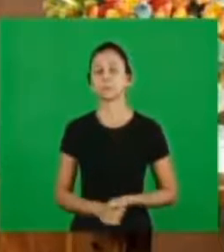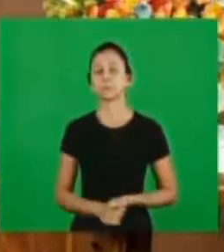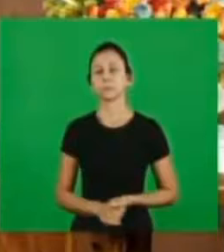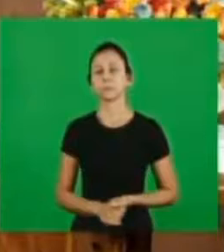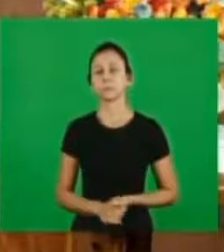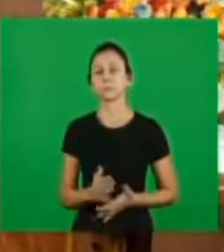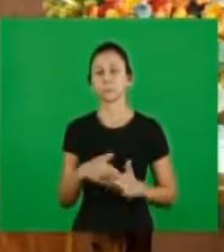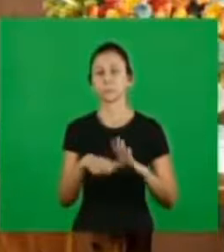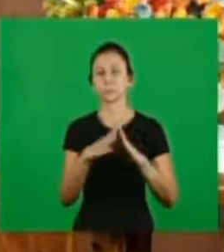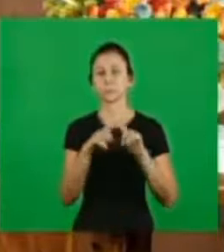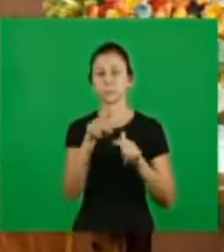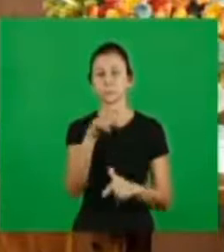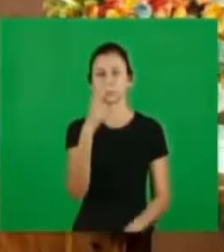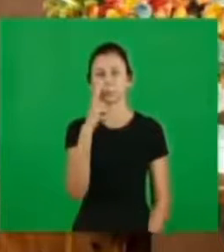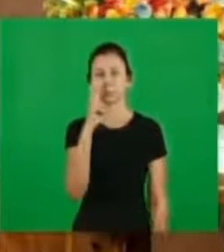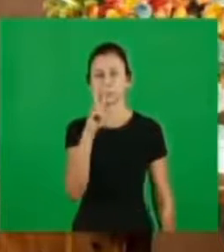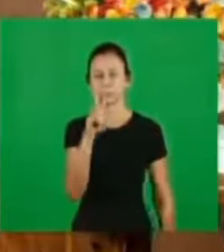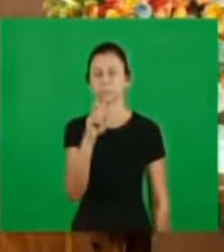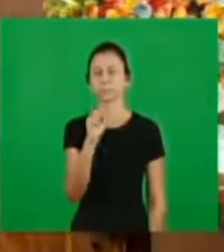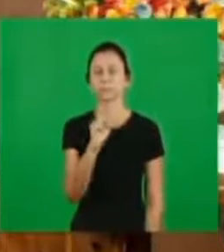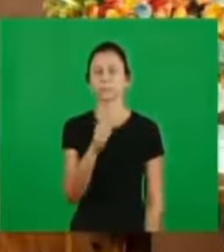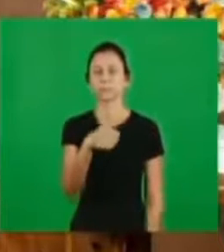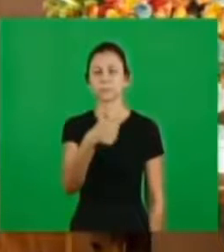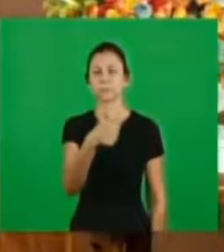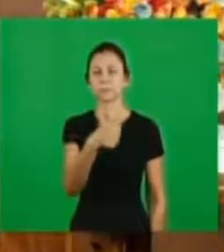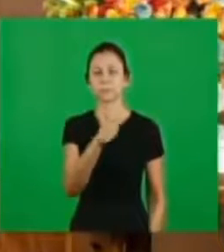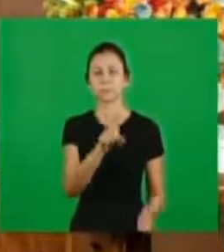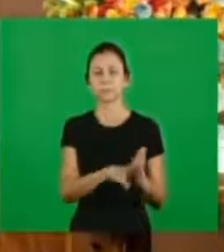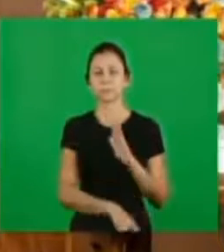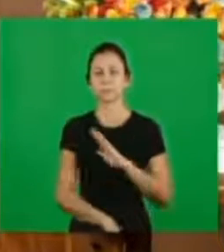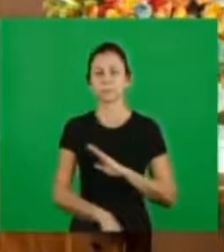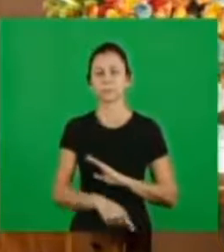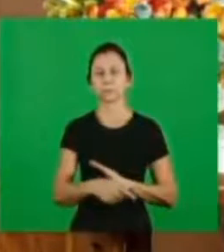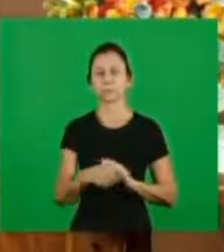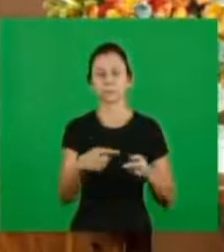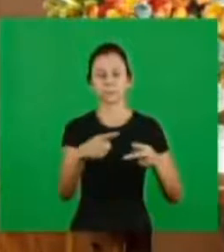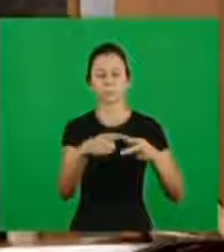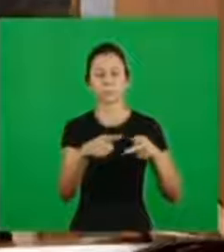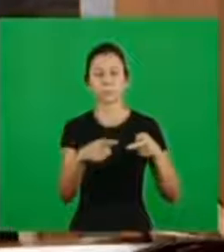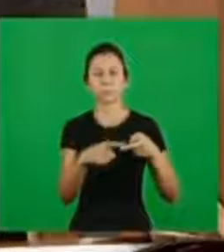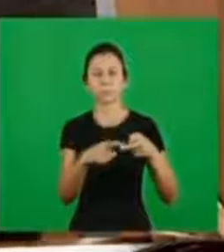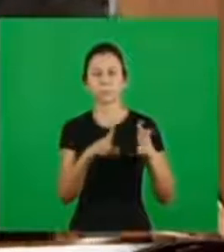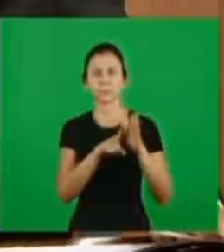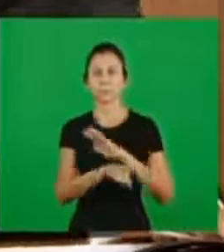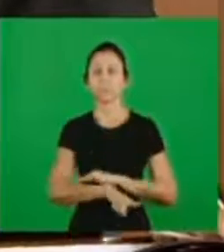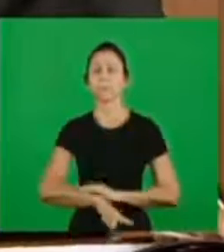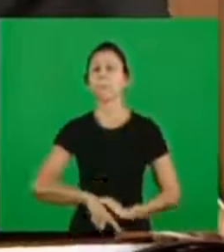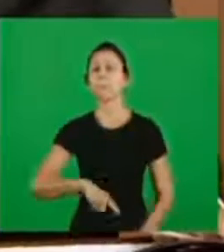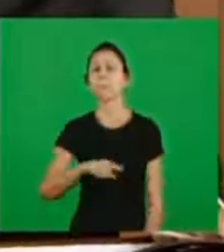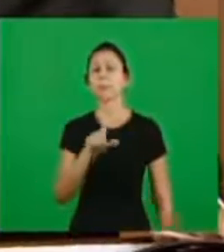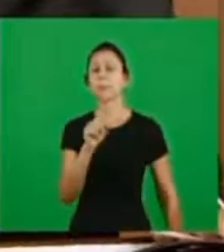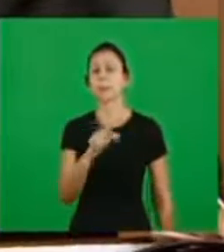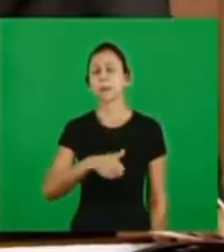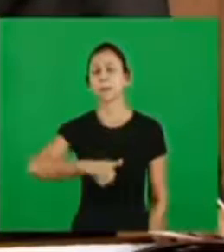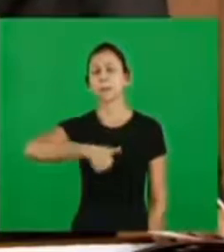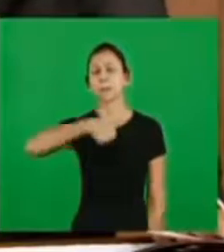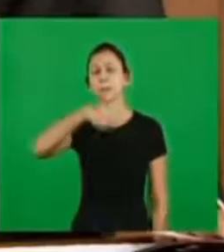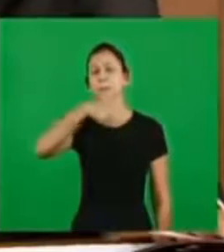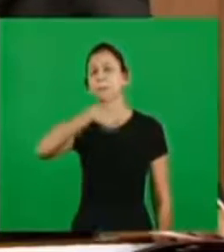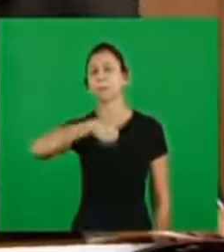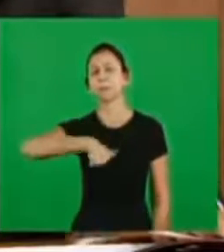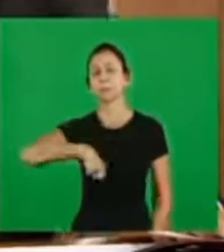the brethren today and for the church, in the church. So the first question is, and the second question. So the first is,